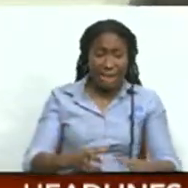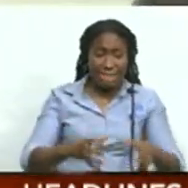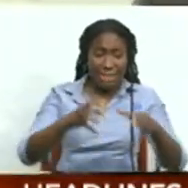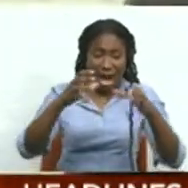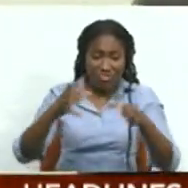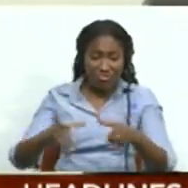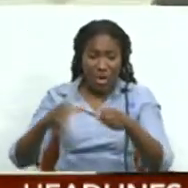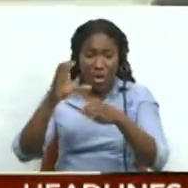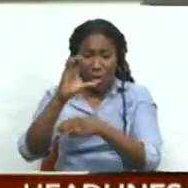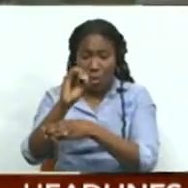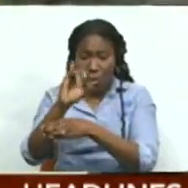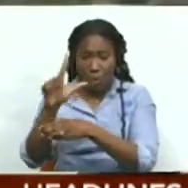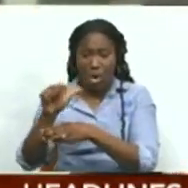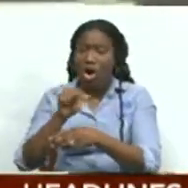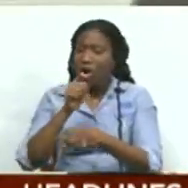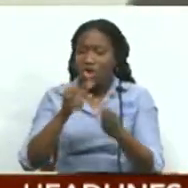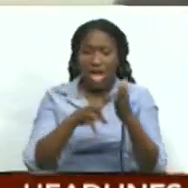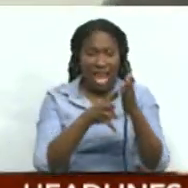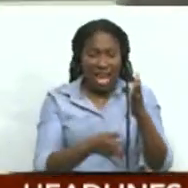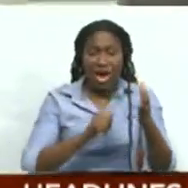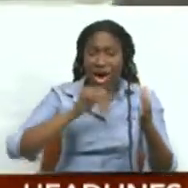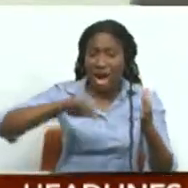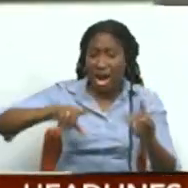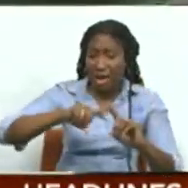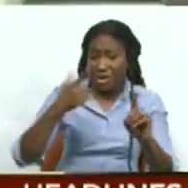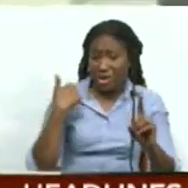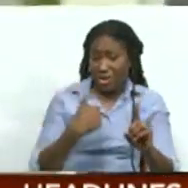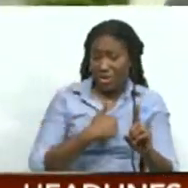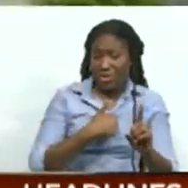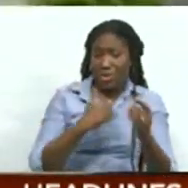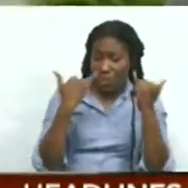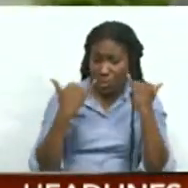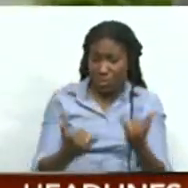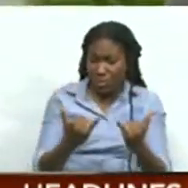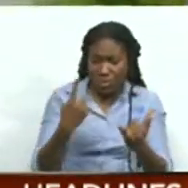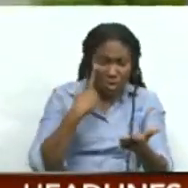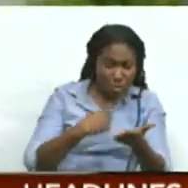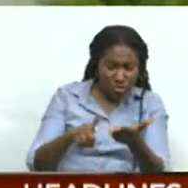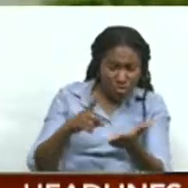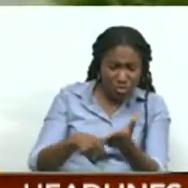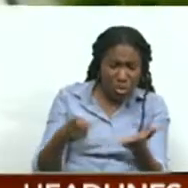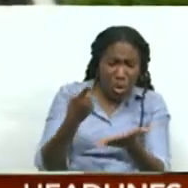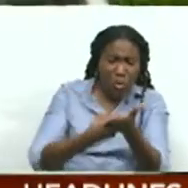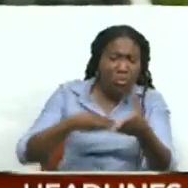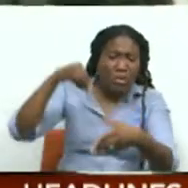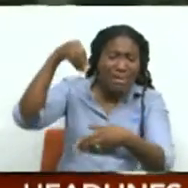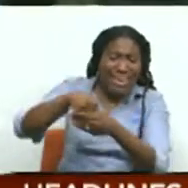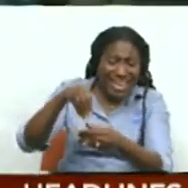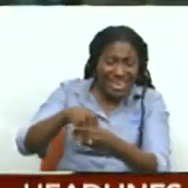currently working on is piping what's in the vessel out of the vessel.